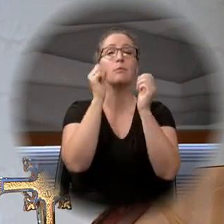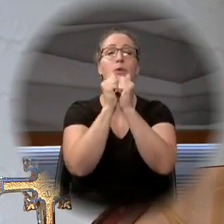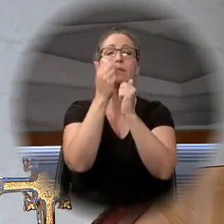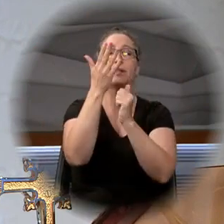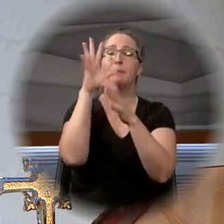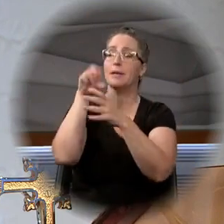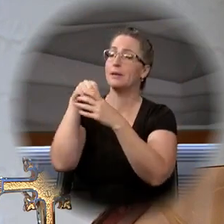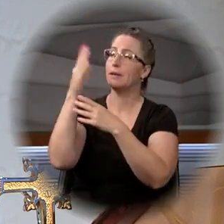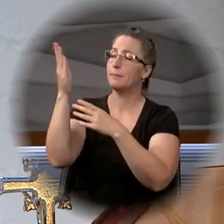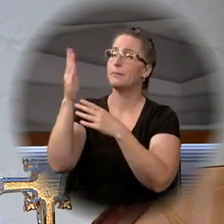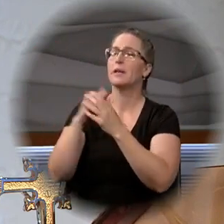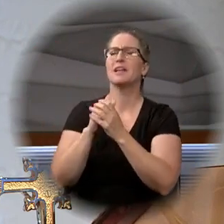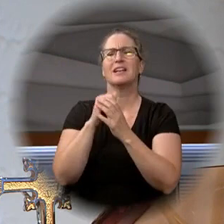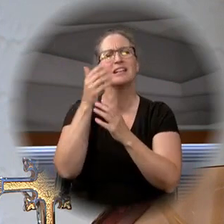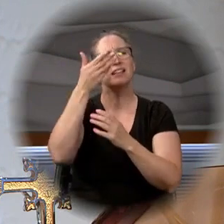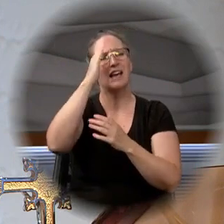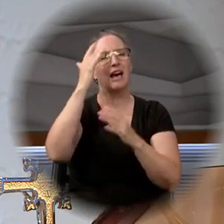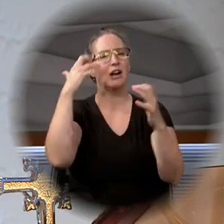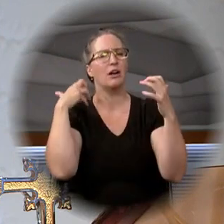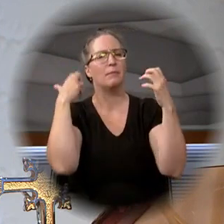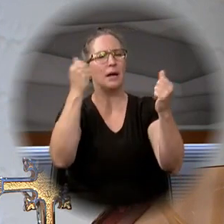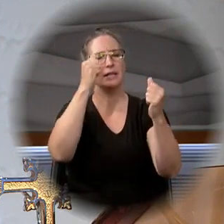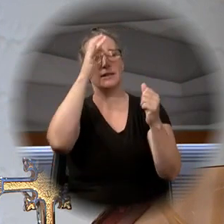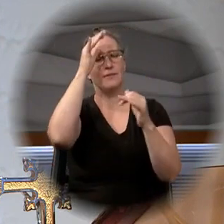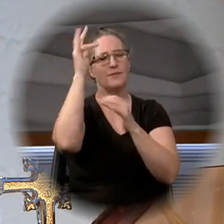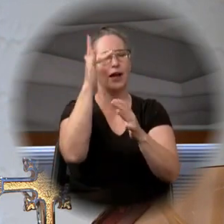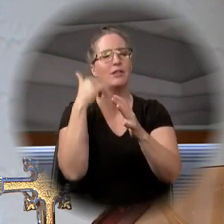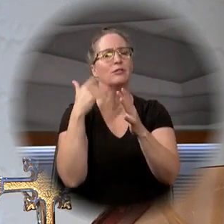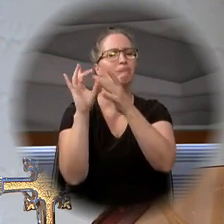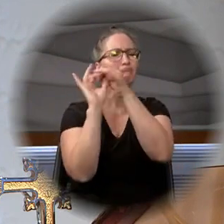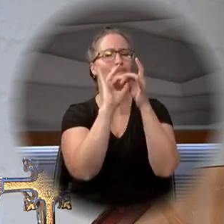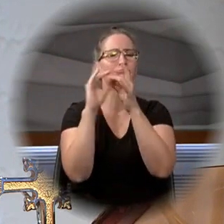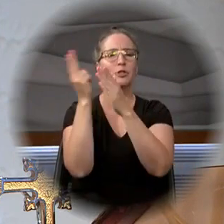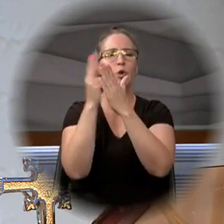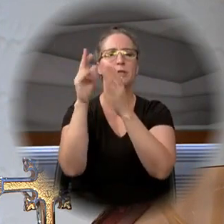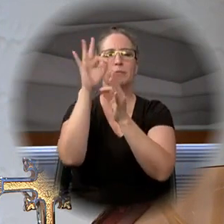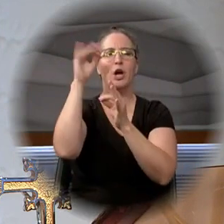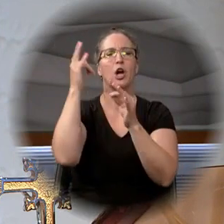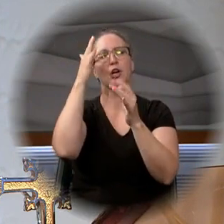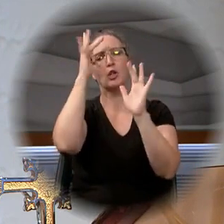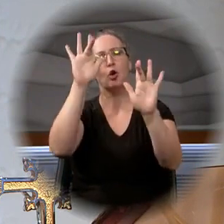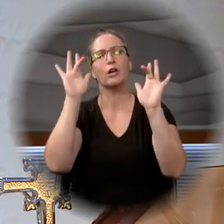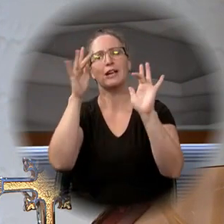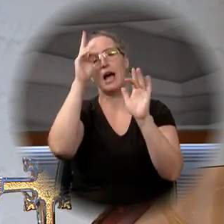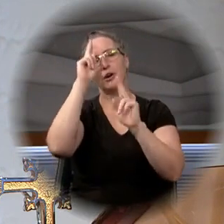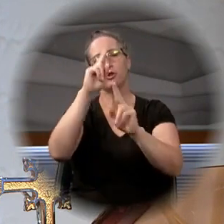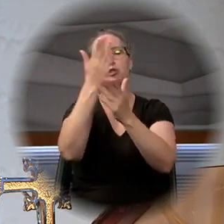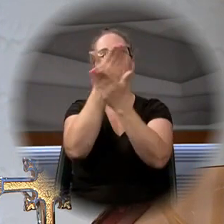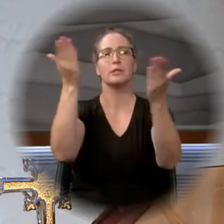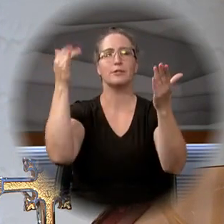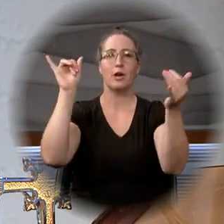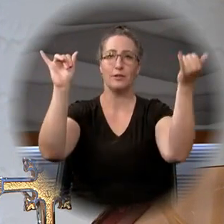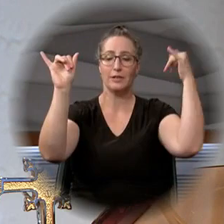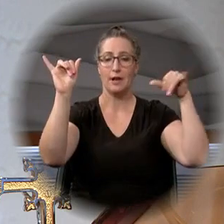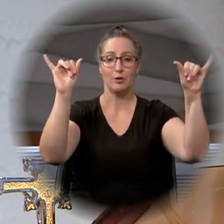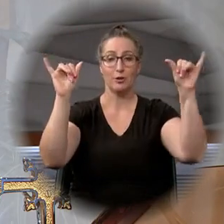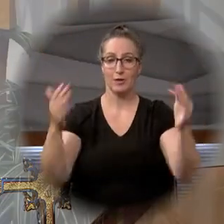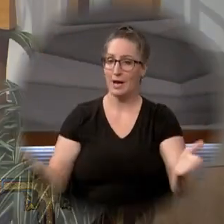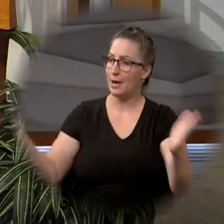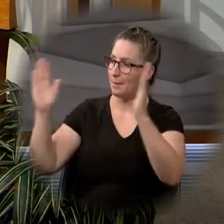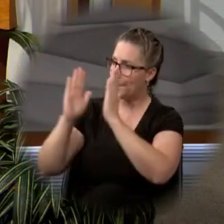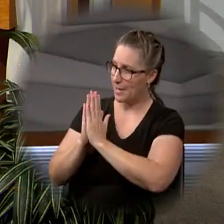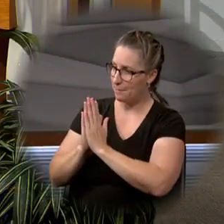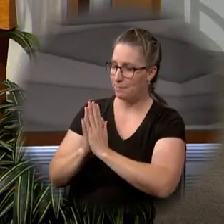Through him and with him and in him, O God, almighty Father, in the unity of the Holy Spirit, all glory and honor is yours forever and